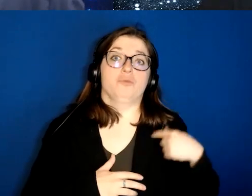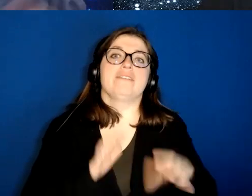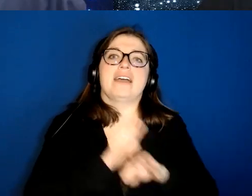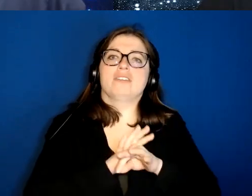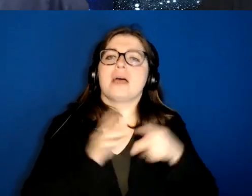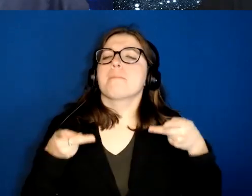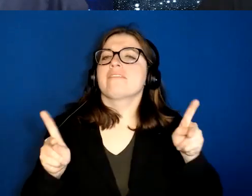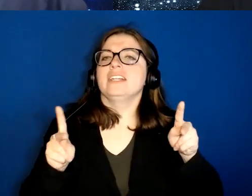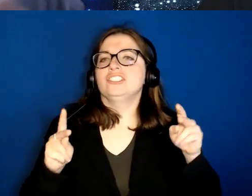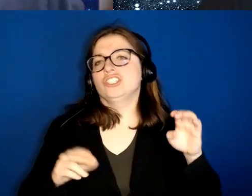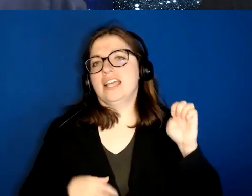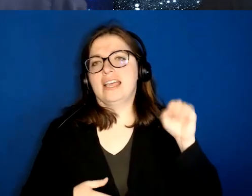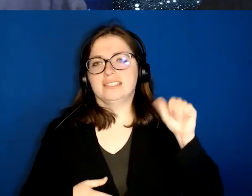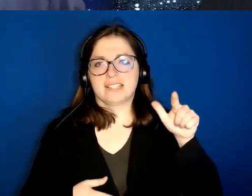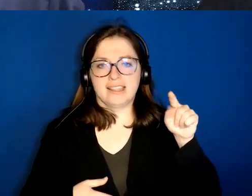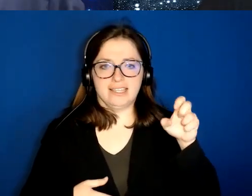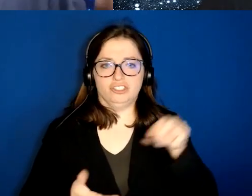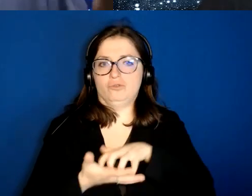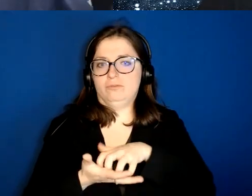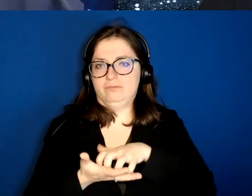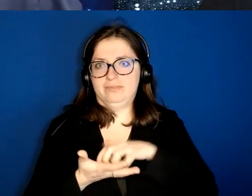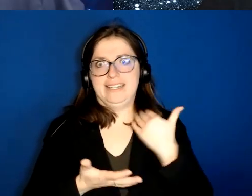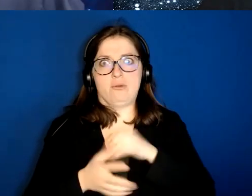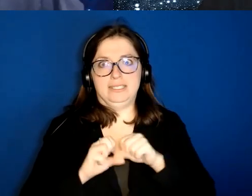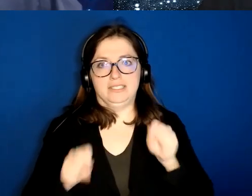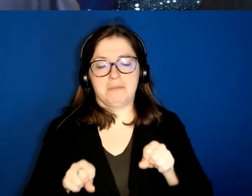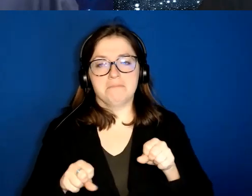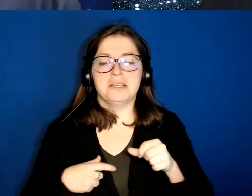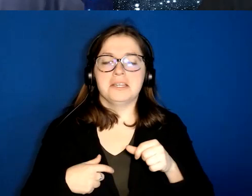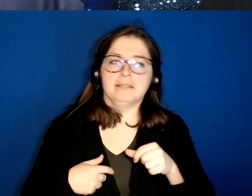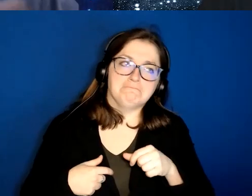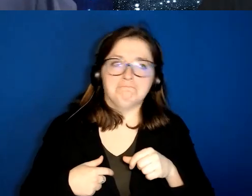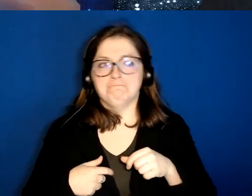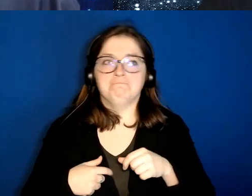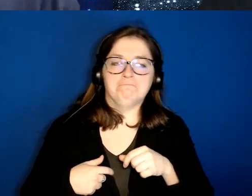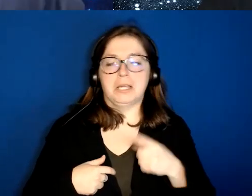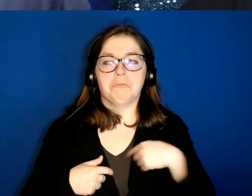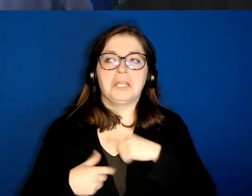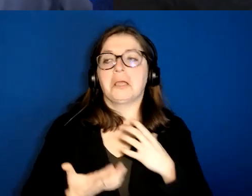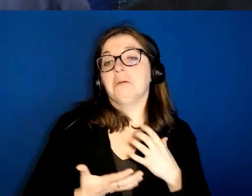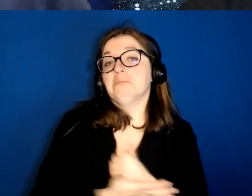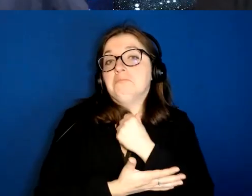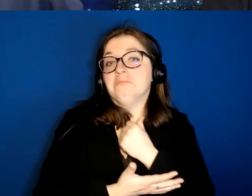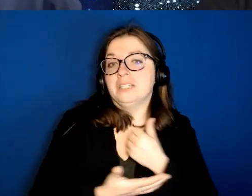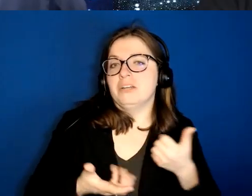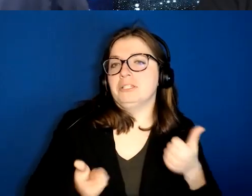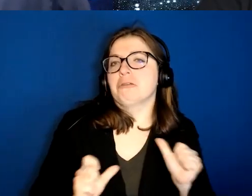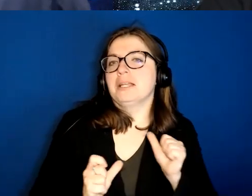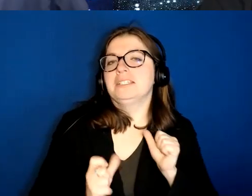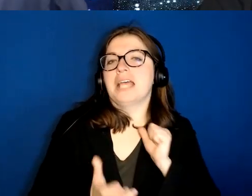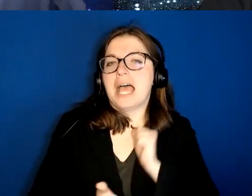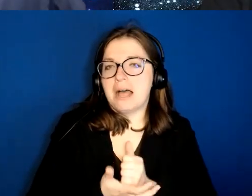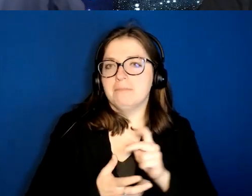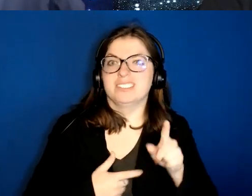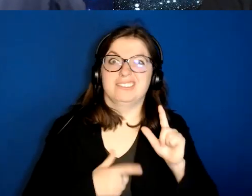VAX system. And, I won't say we exploited it, but we tried to help people when the system administrators